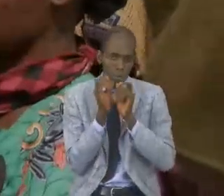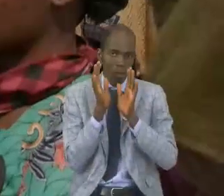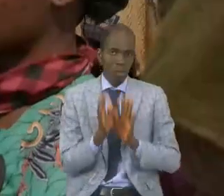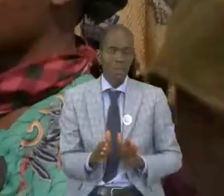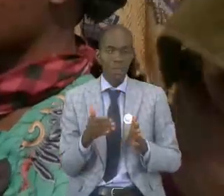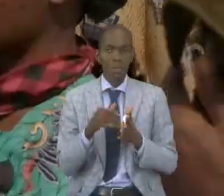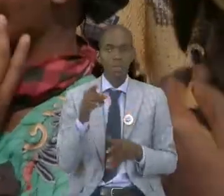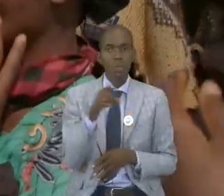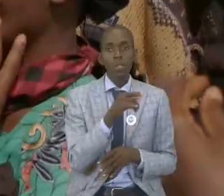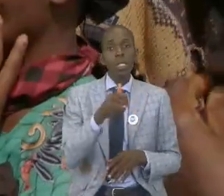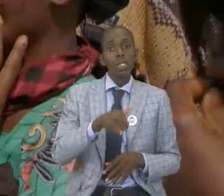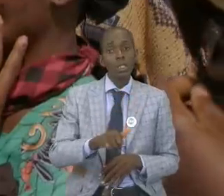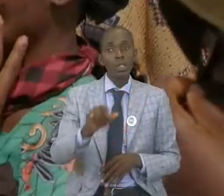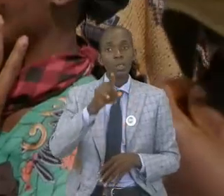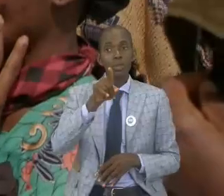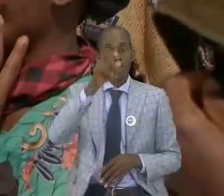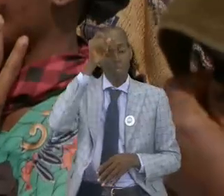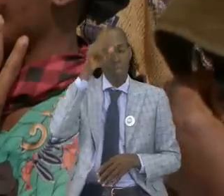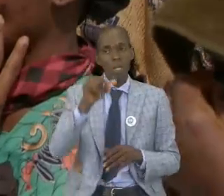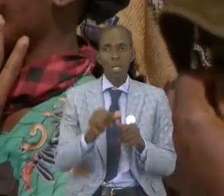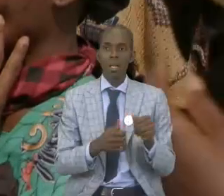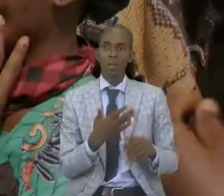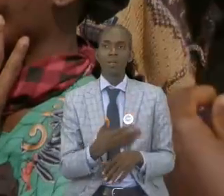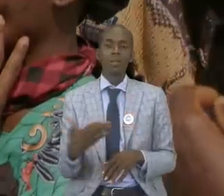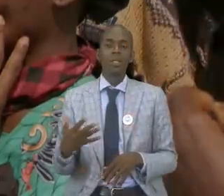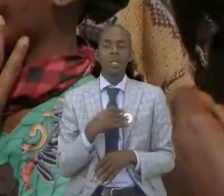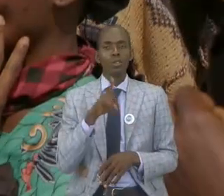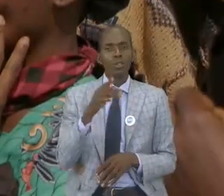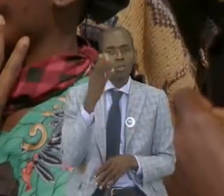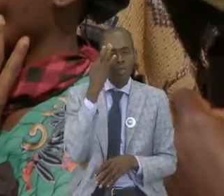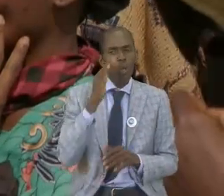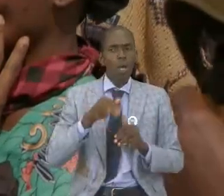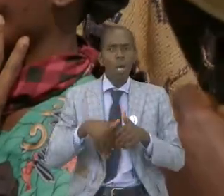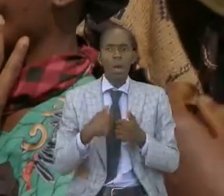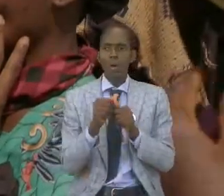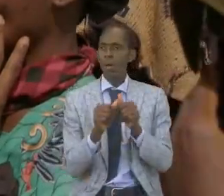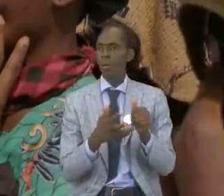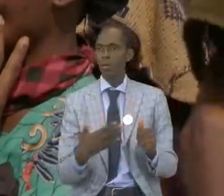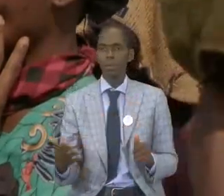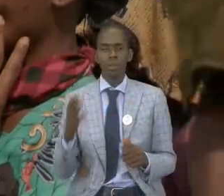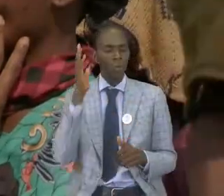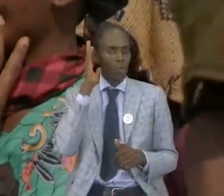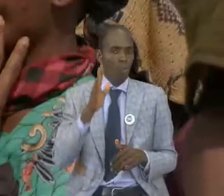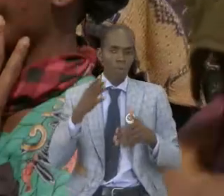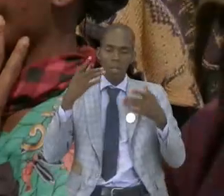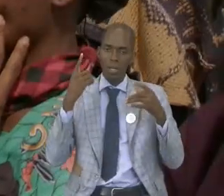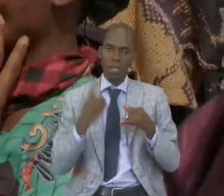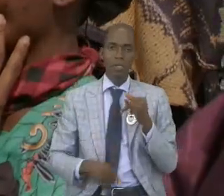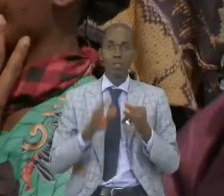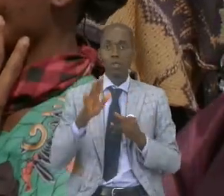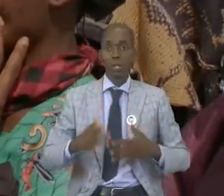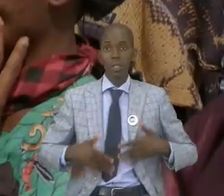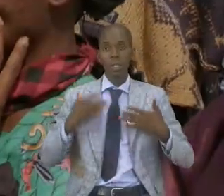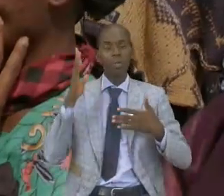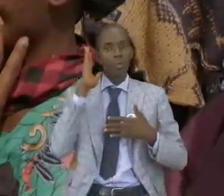you understand everything. And you know how everything will end. Your life will be